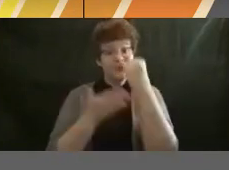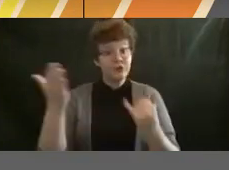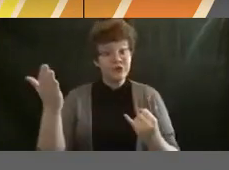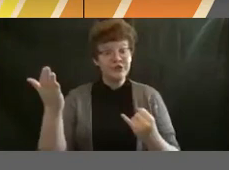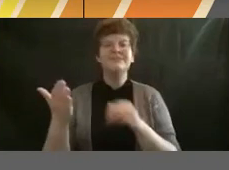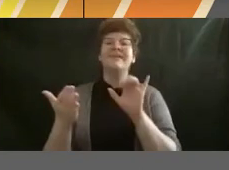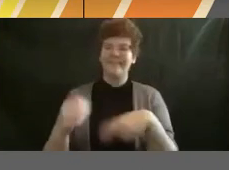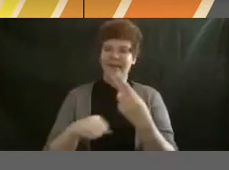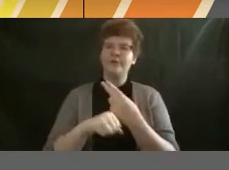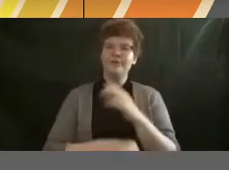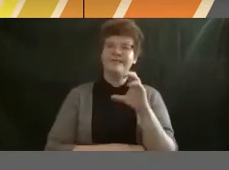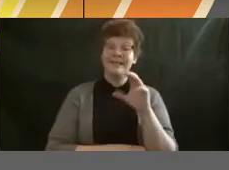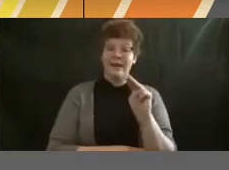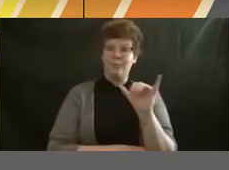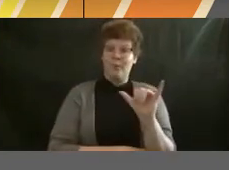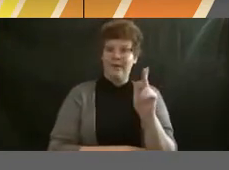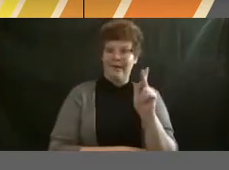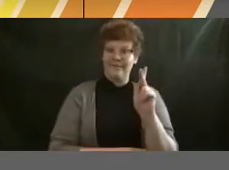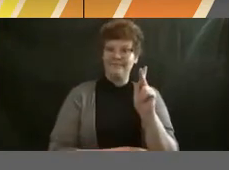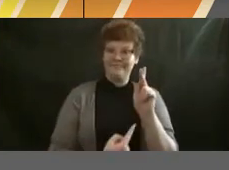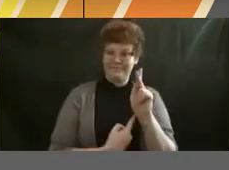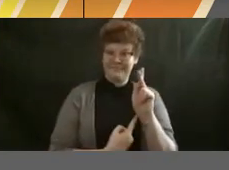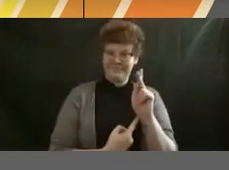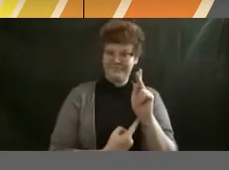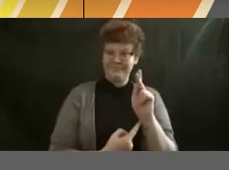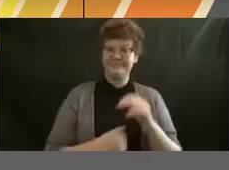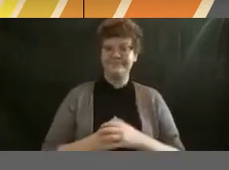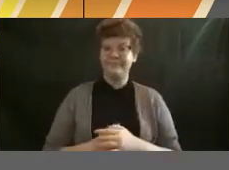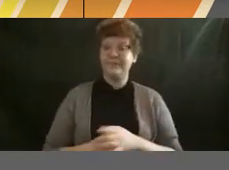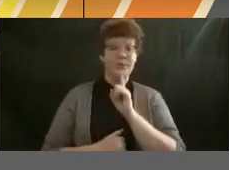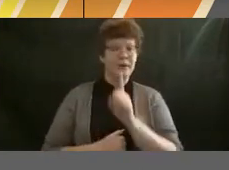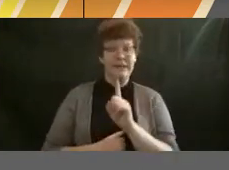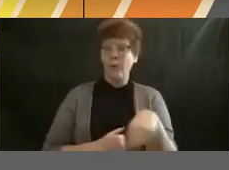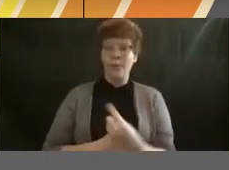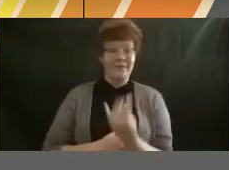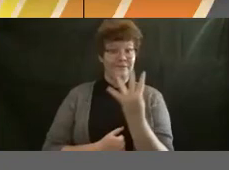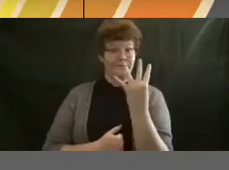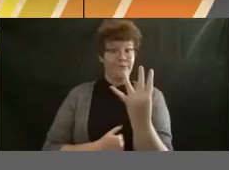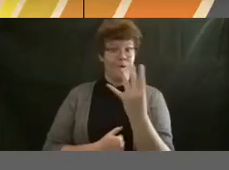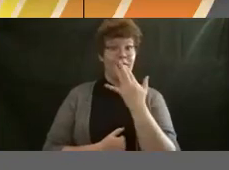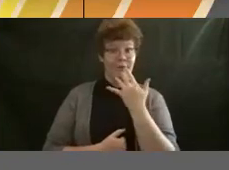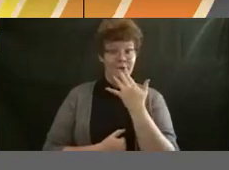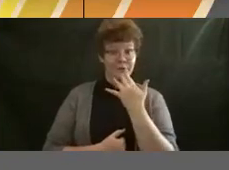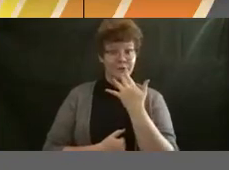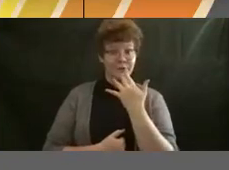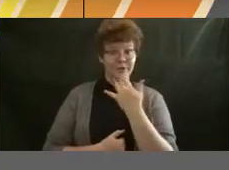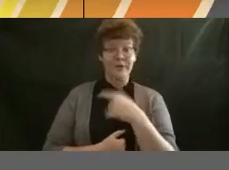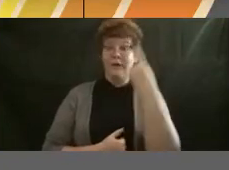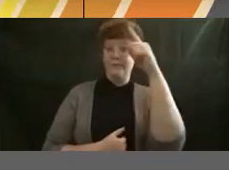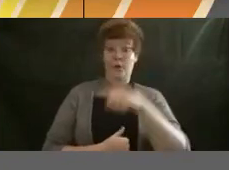CMYK. Okay, there are only four colors that they use to print a full